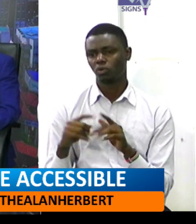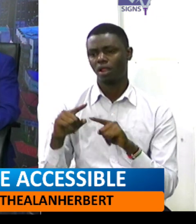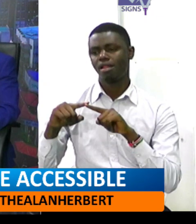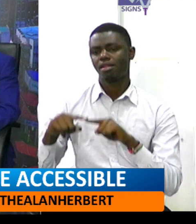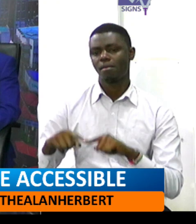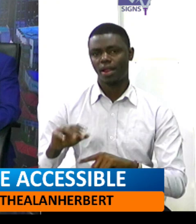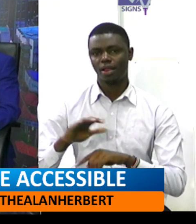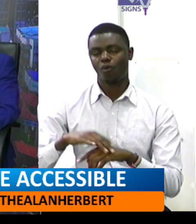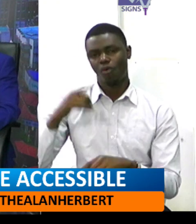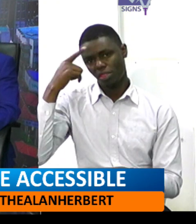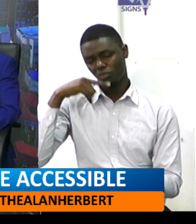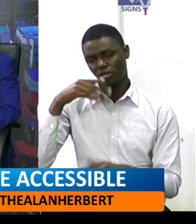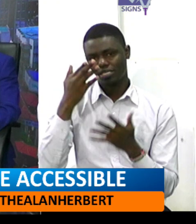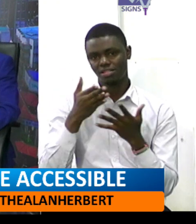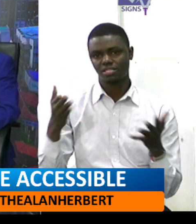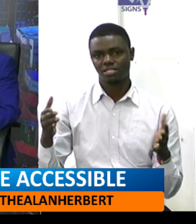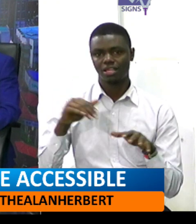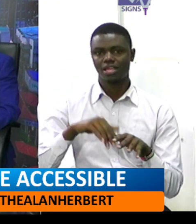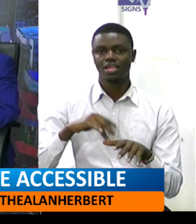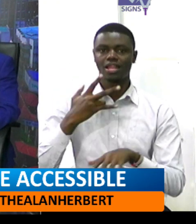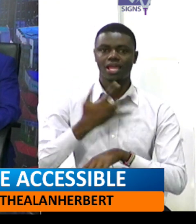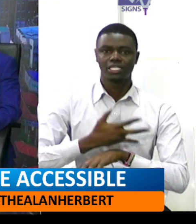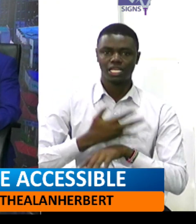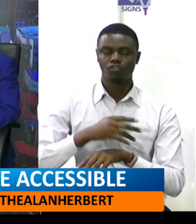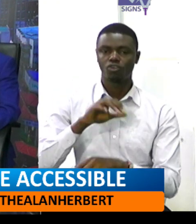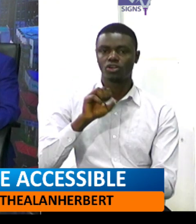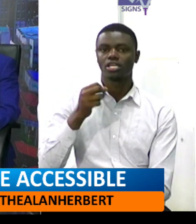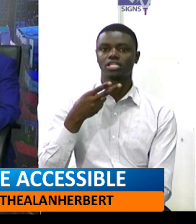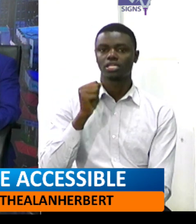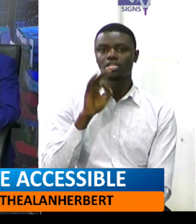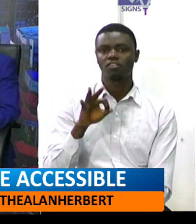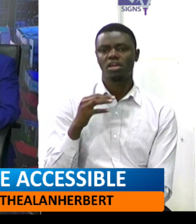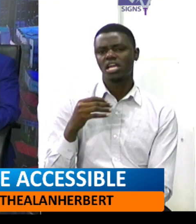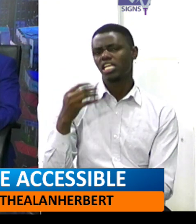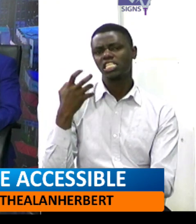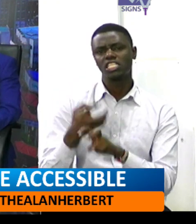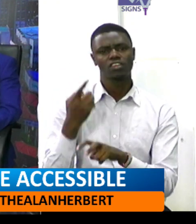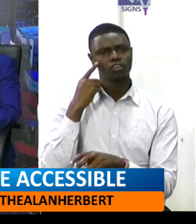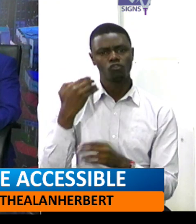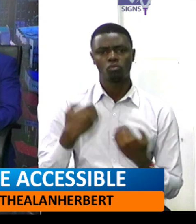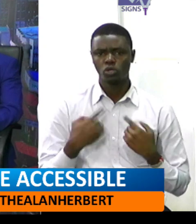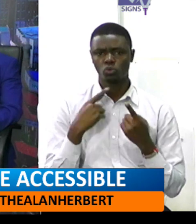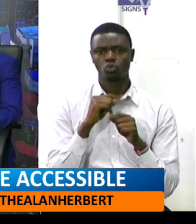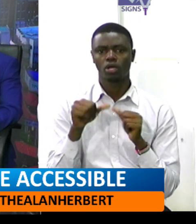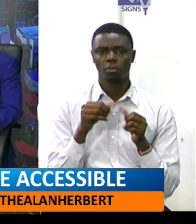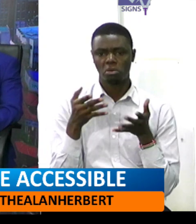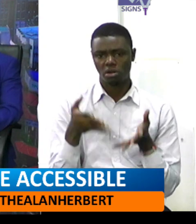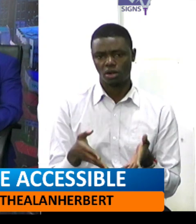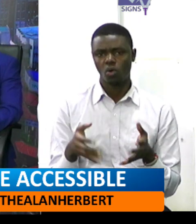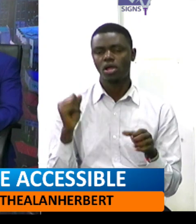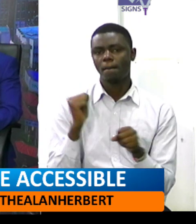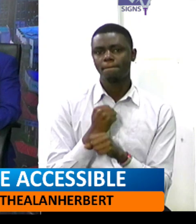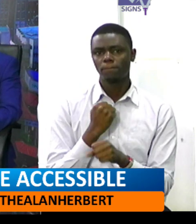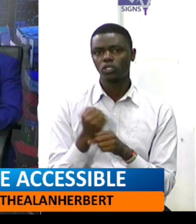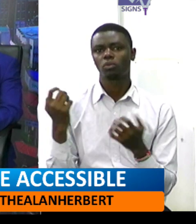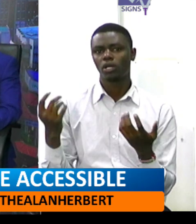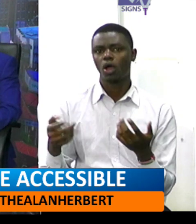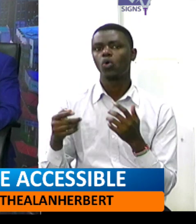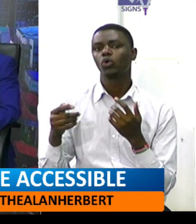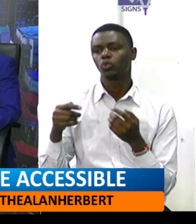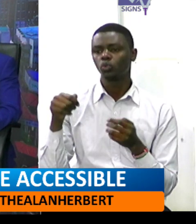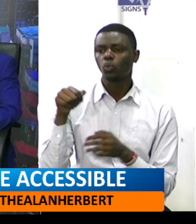on the policies that exist at NHIF or SHIF, which is difficult for me to talk about right now, that make them not able to be obliged to